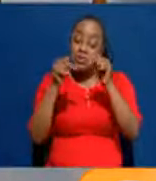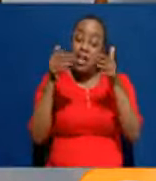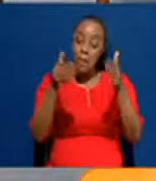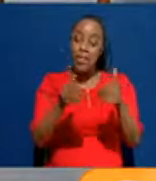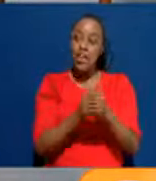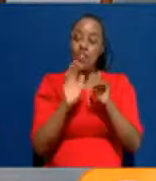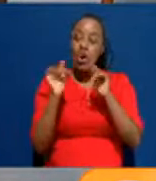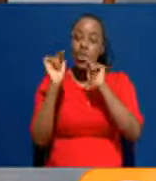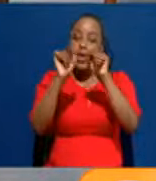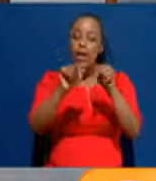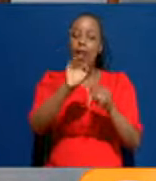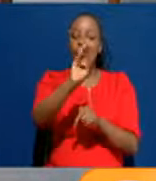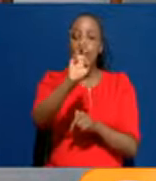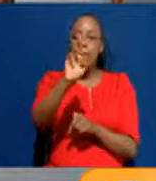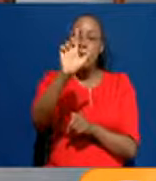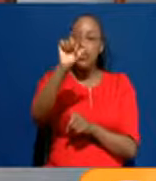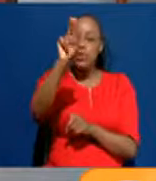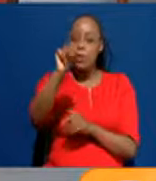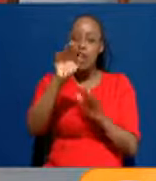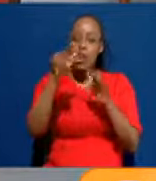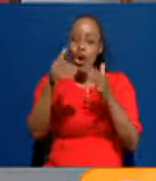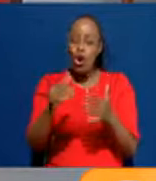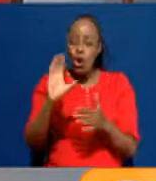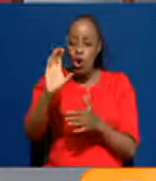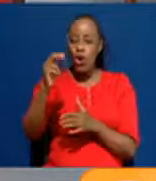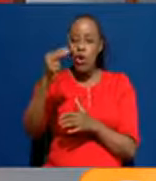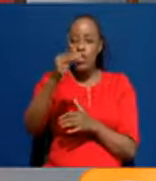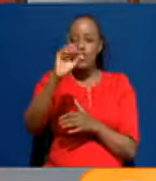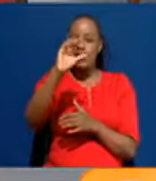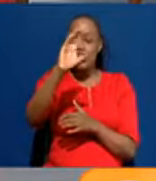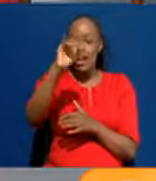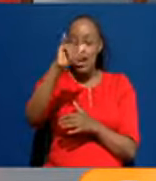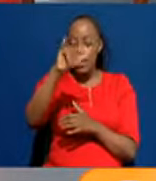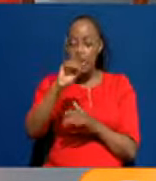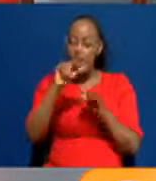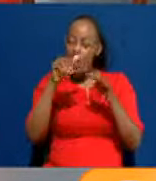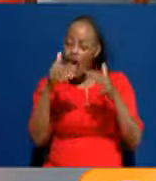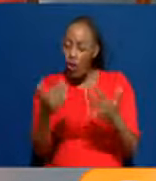Au nita kuja Berlin. Ama kuja Berlin. Au Chicago, au New York. Apu.